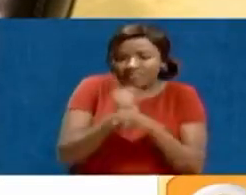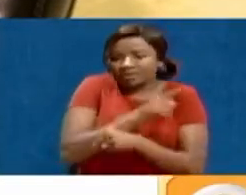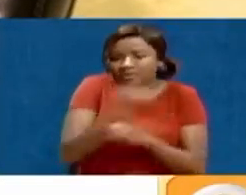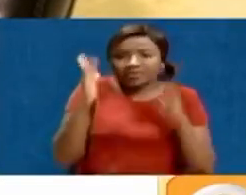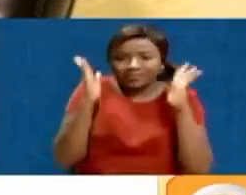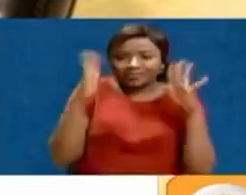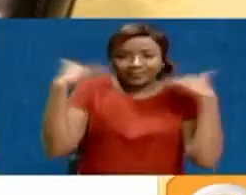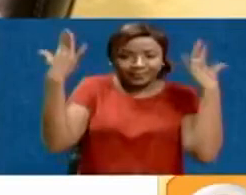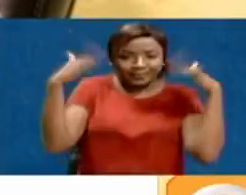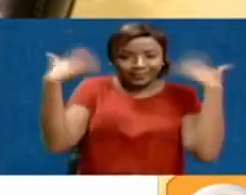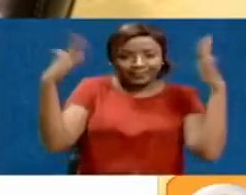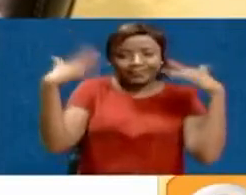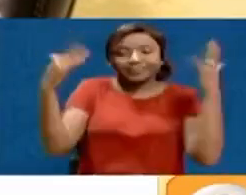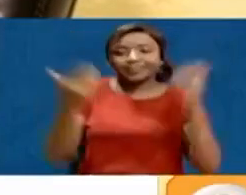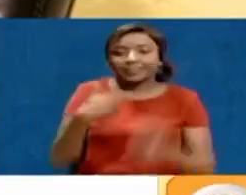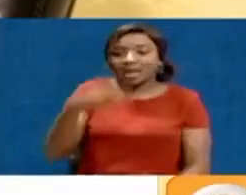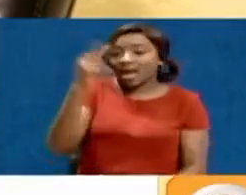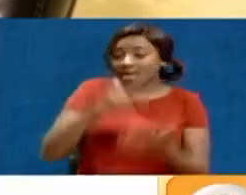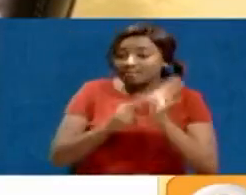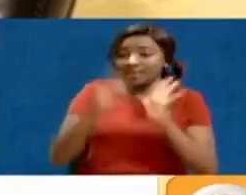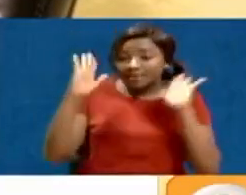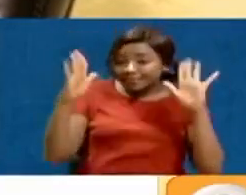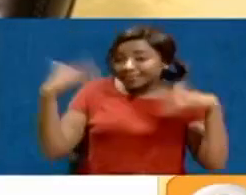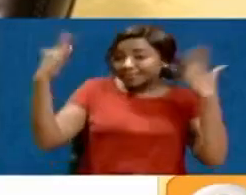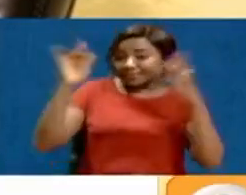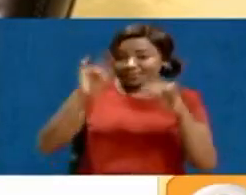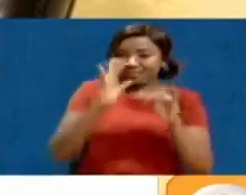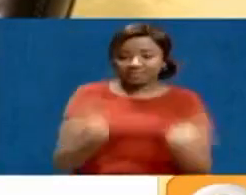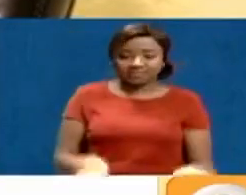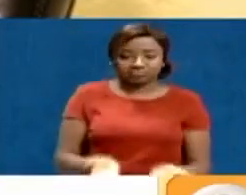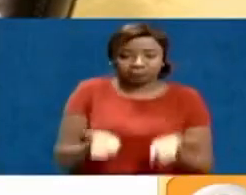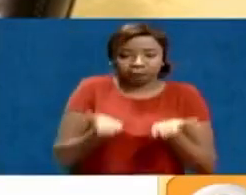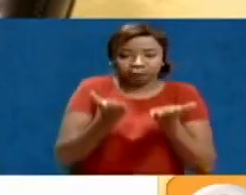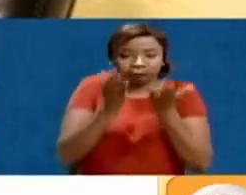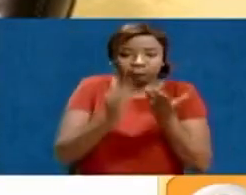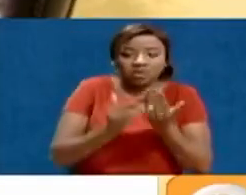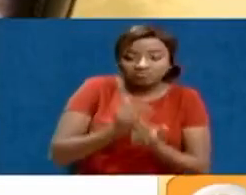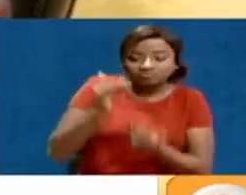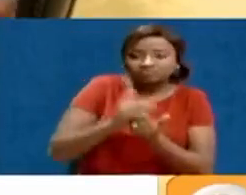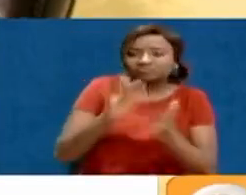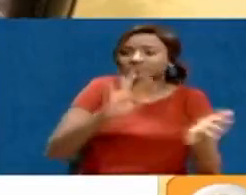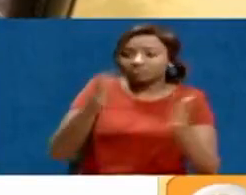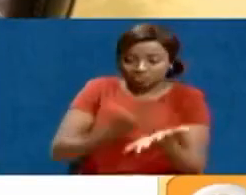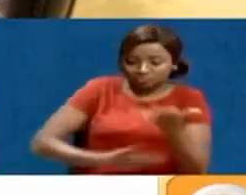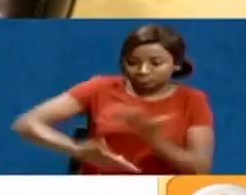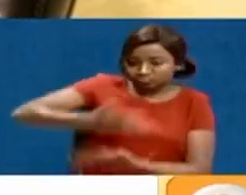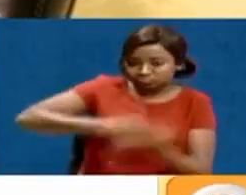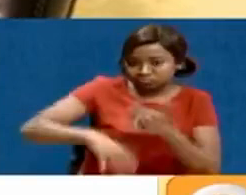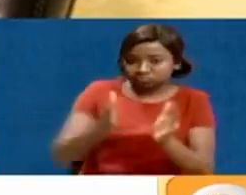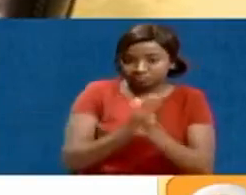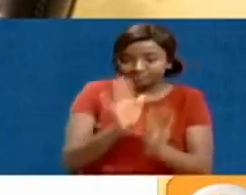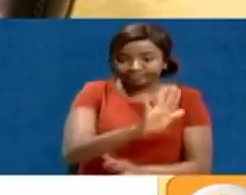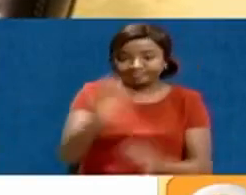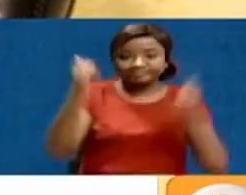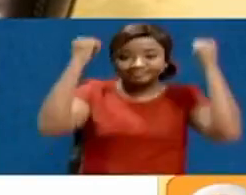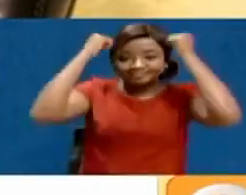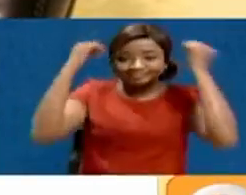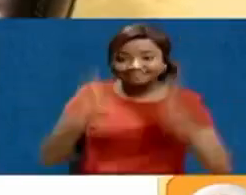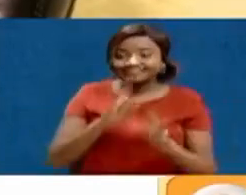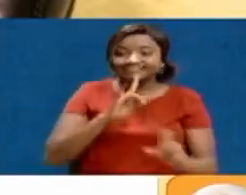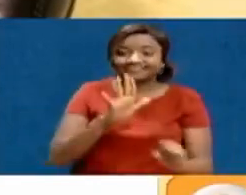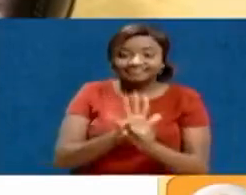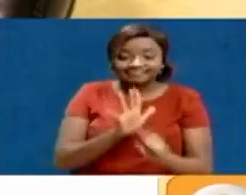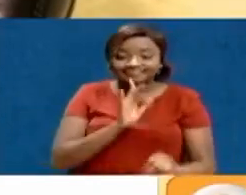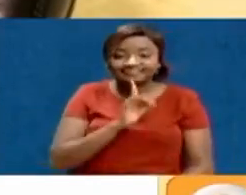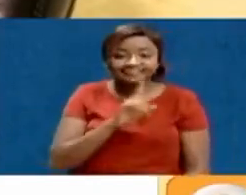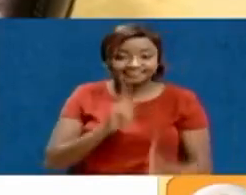managed professionally in terms of speaking to the students and assuring them that the life they have left at home and the one